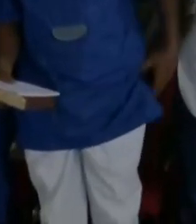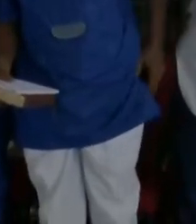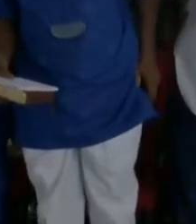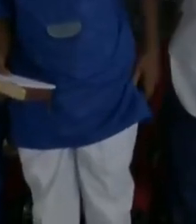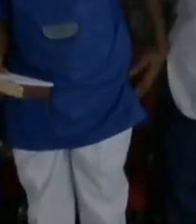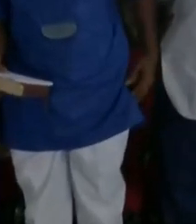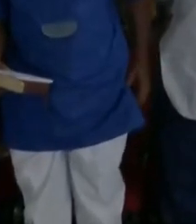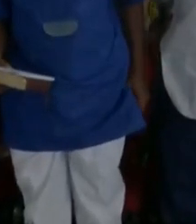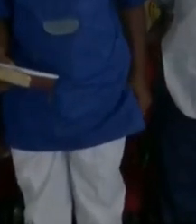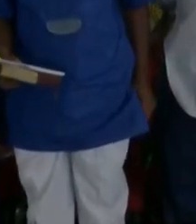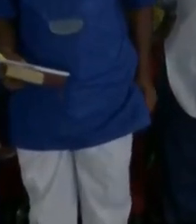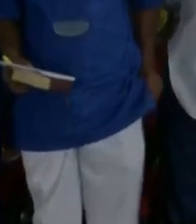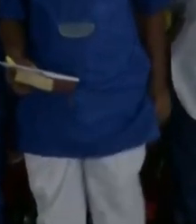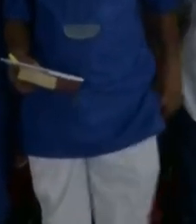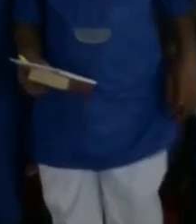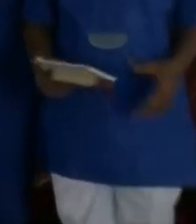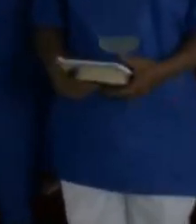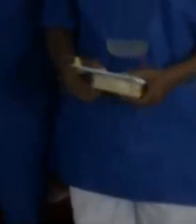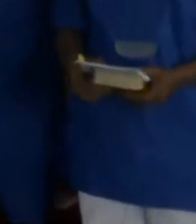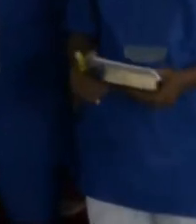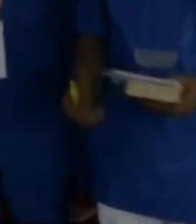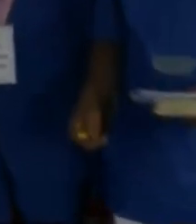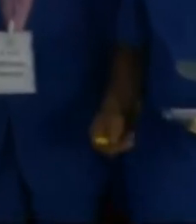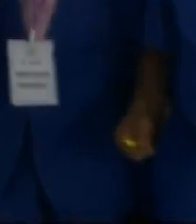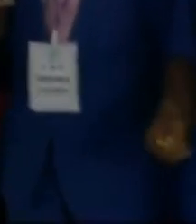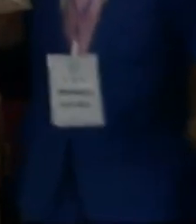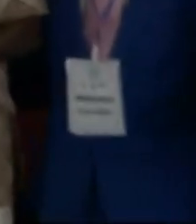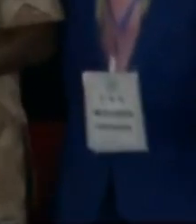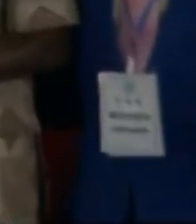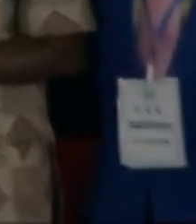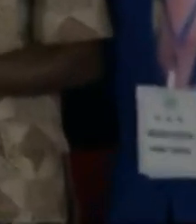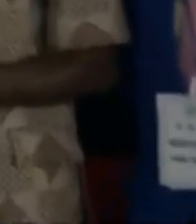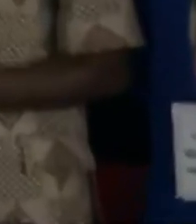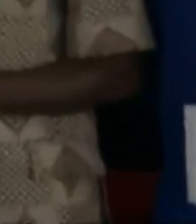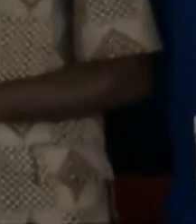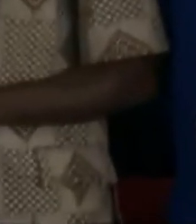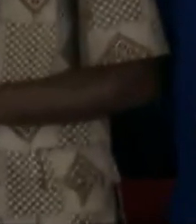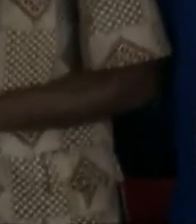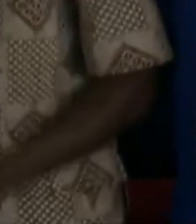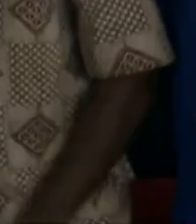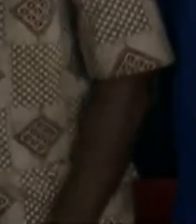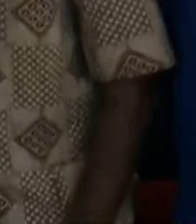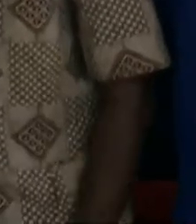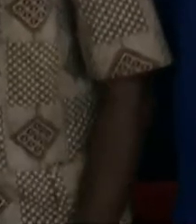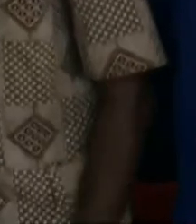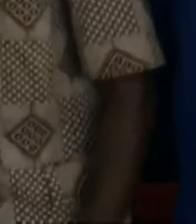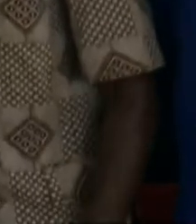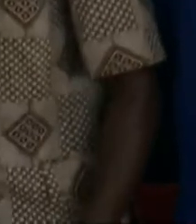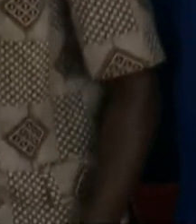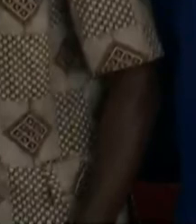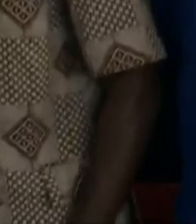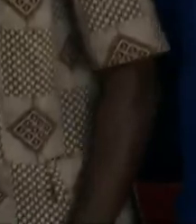the Almighty, the power of the Almighty, and the intimacy with the Almighty be with you,